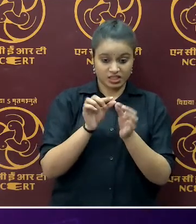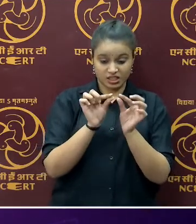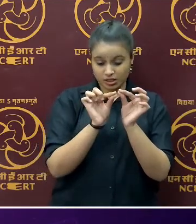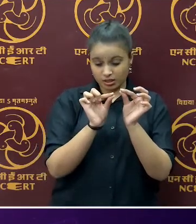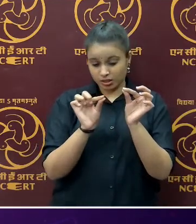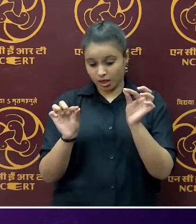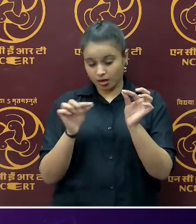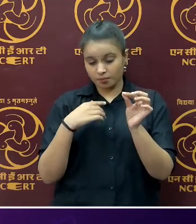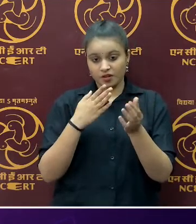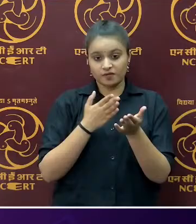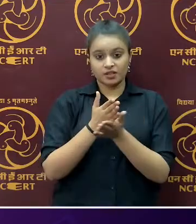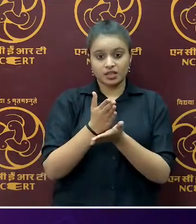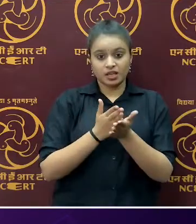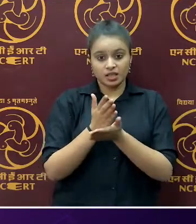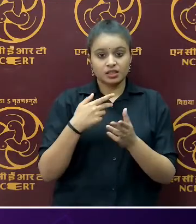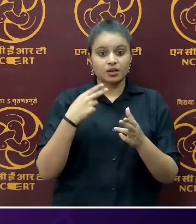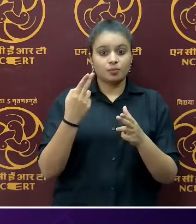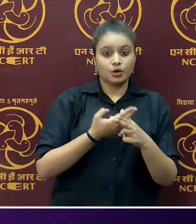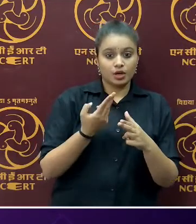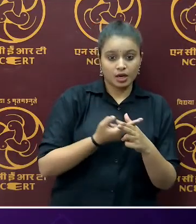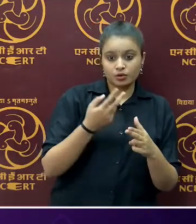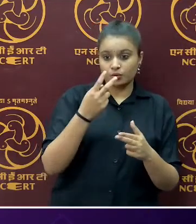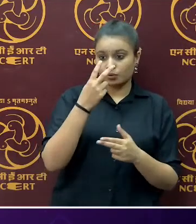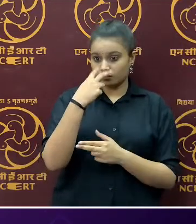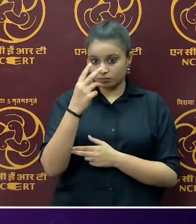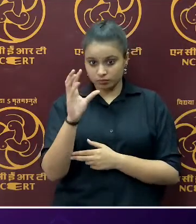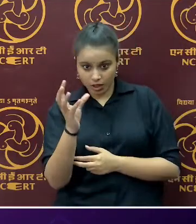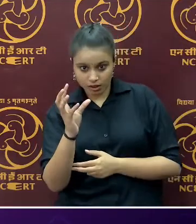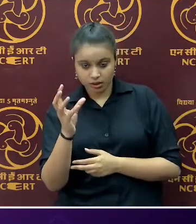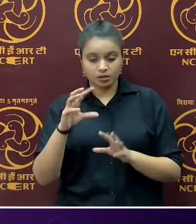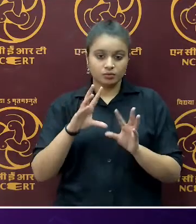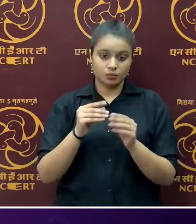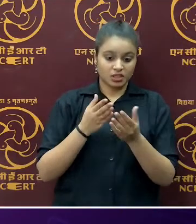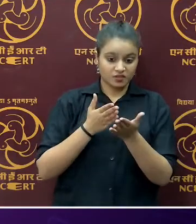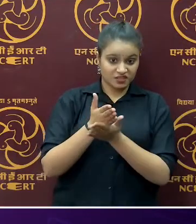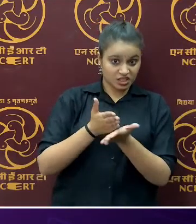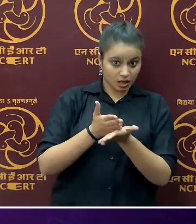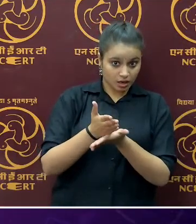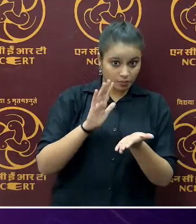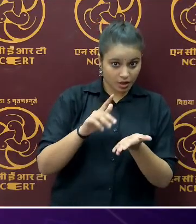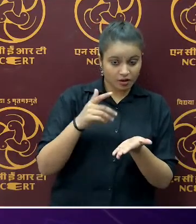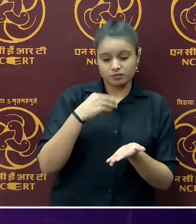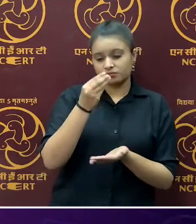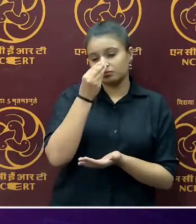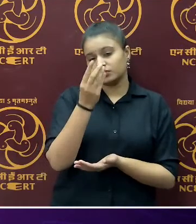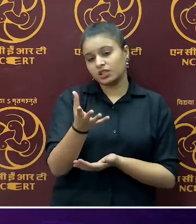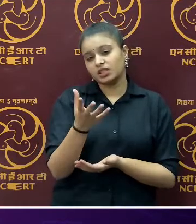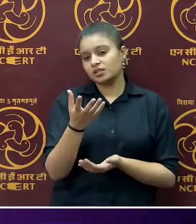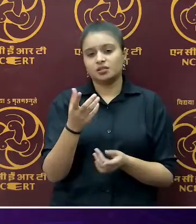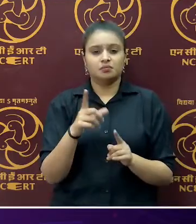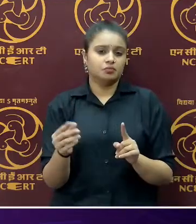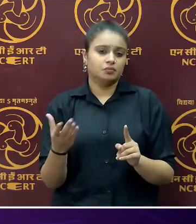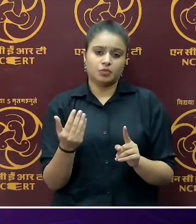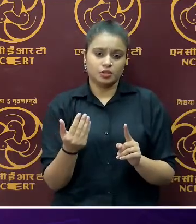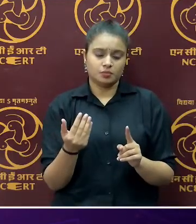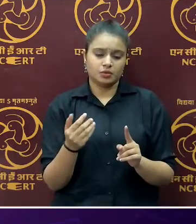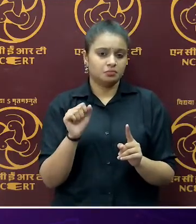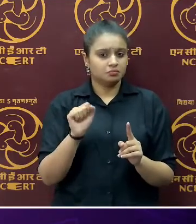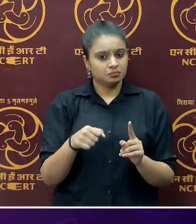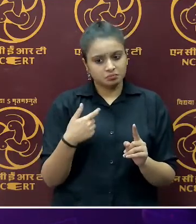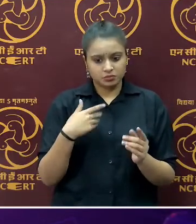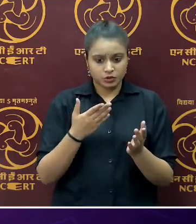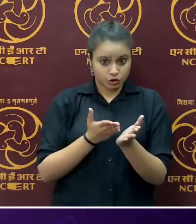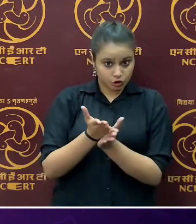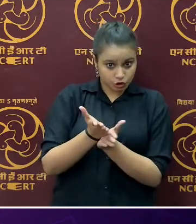mainly in cutting of potatoes and onions, right? If the knife is sharp, it's a very easy task. Yes. You can chop